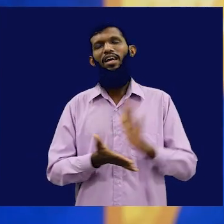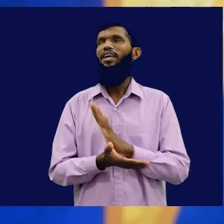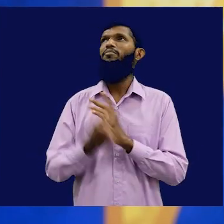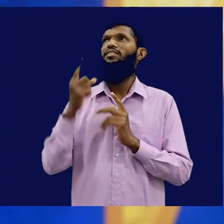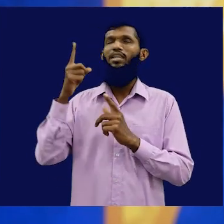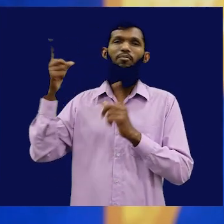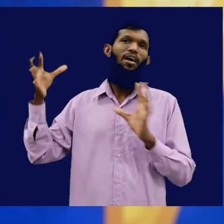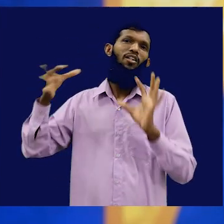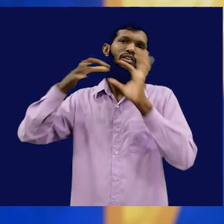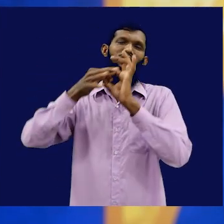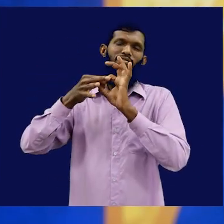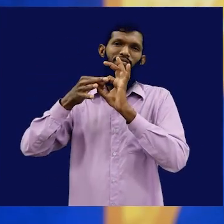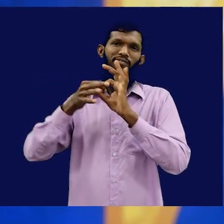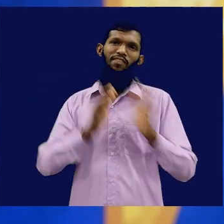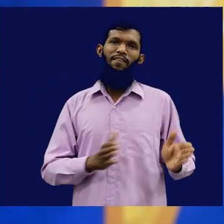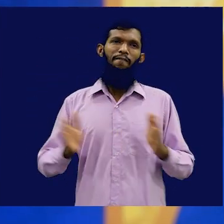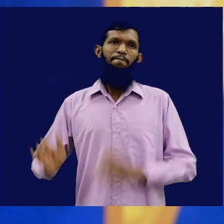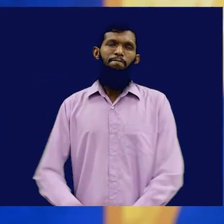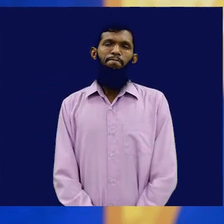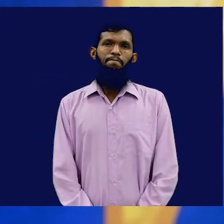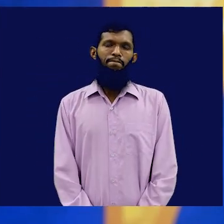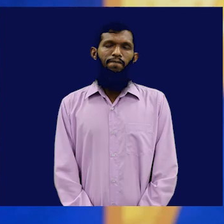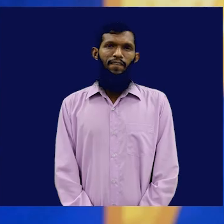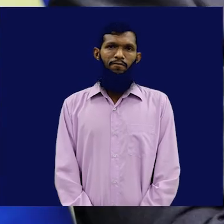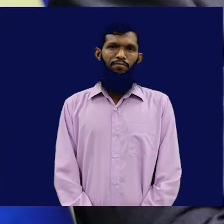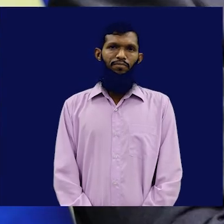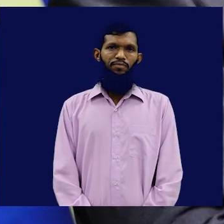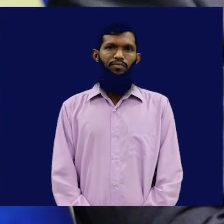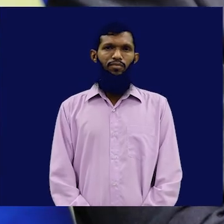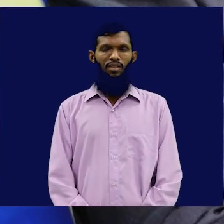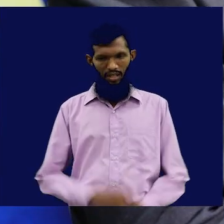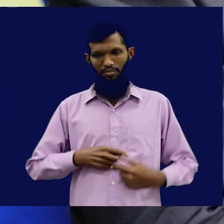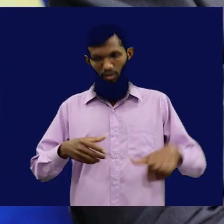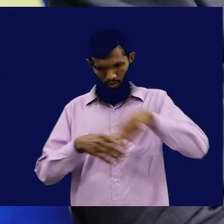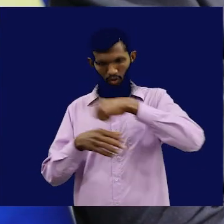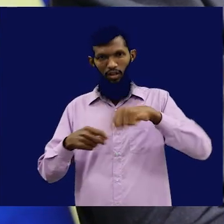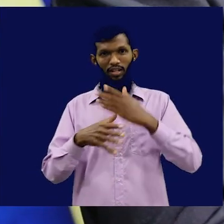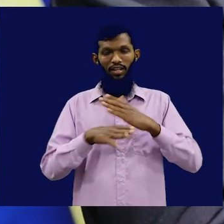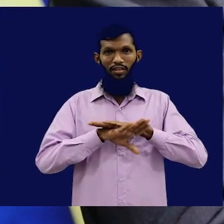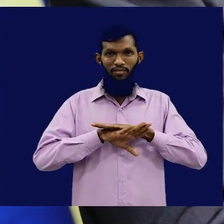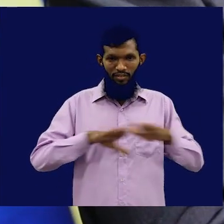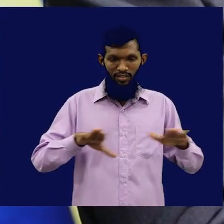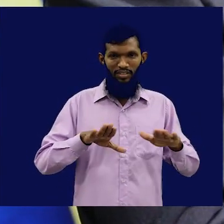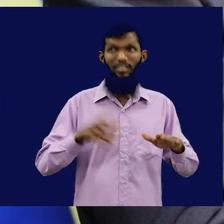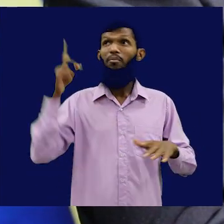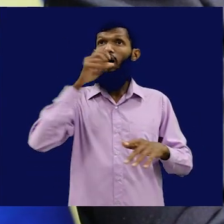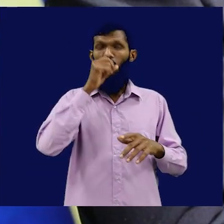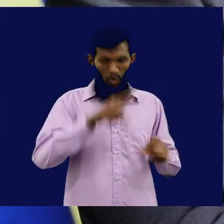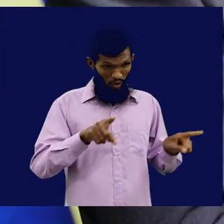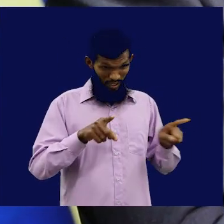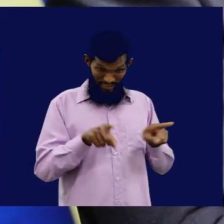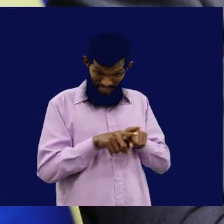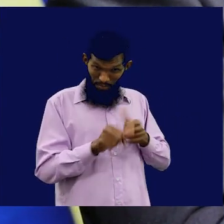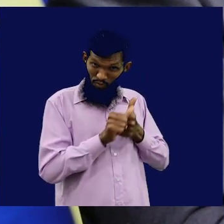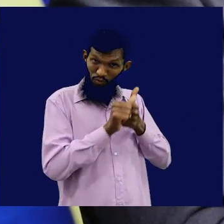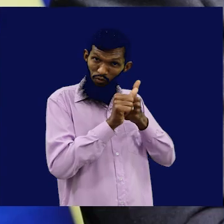except those who have trusted the sweetness of obedience. When he has finished performing all the rituals